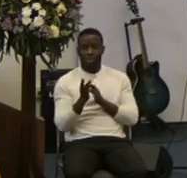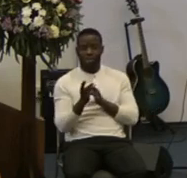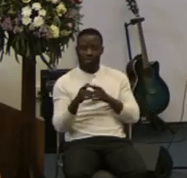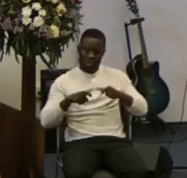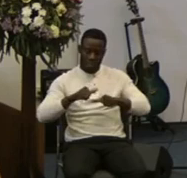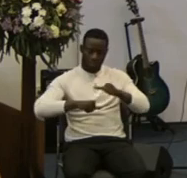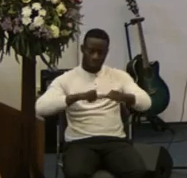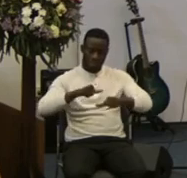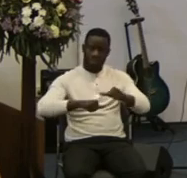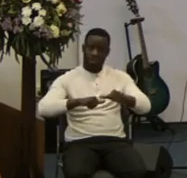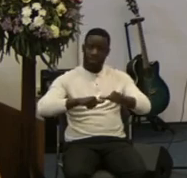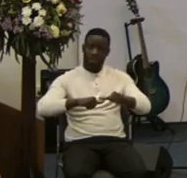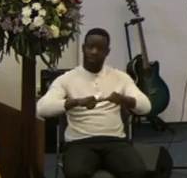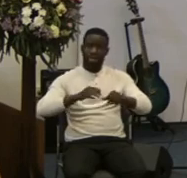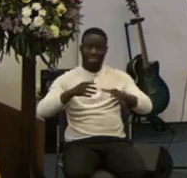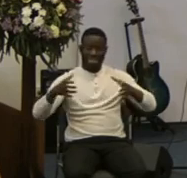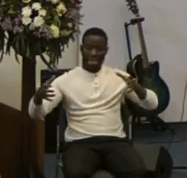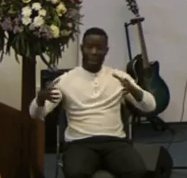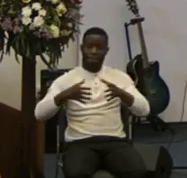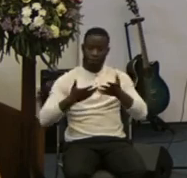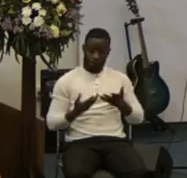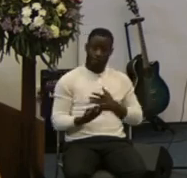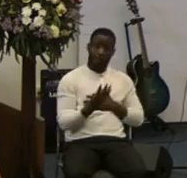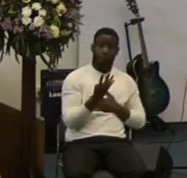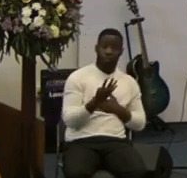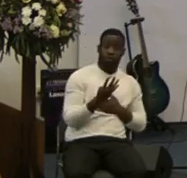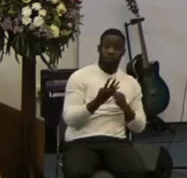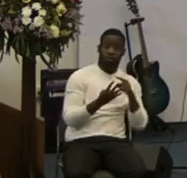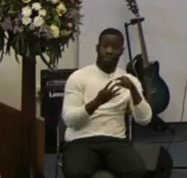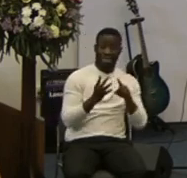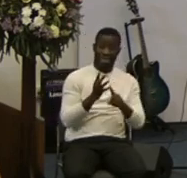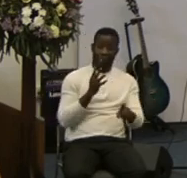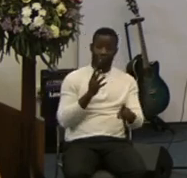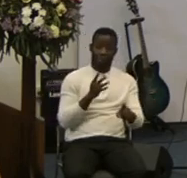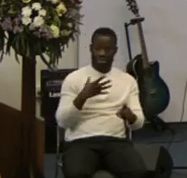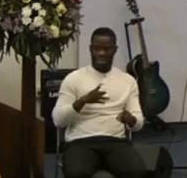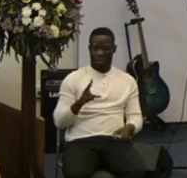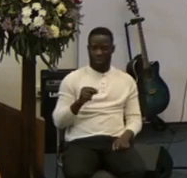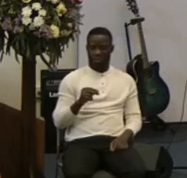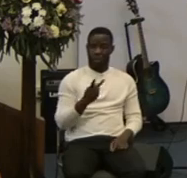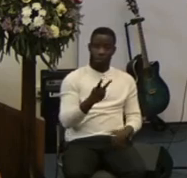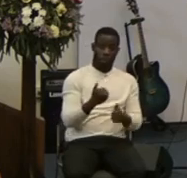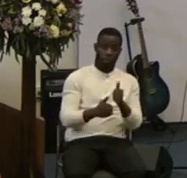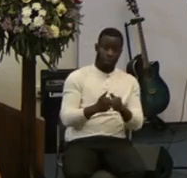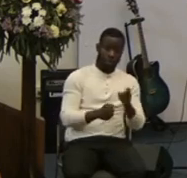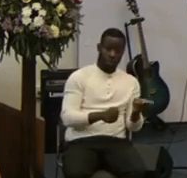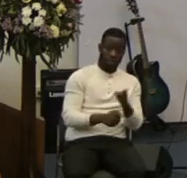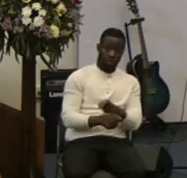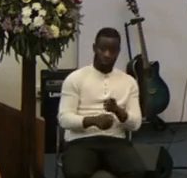in the process of building his team. So far, he's only called four, two sets of brothers.